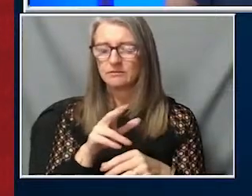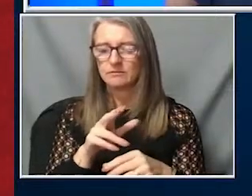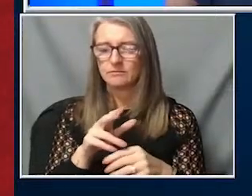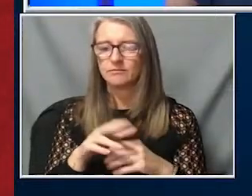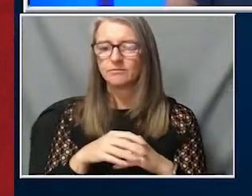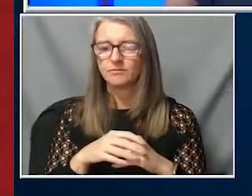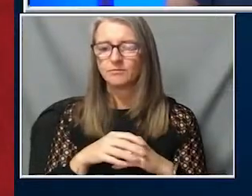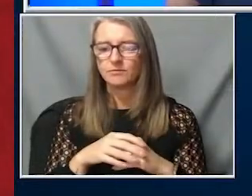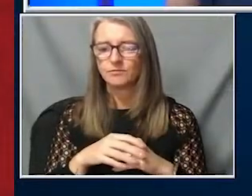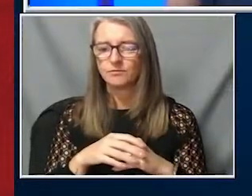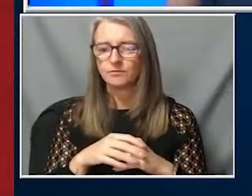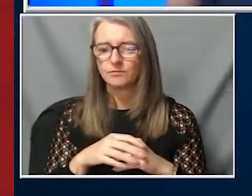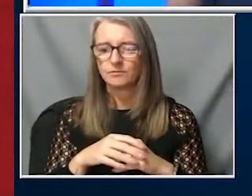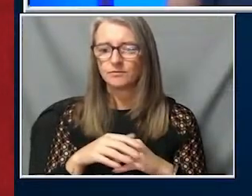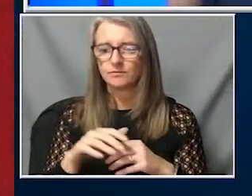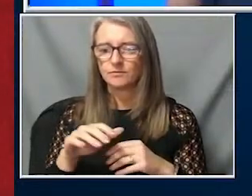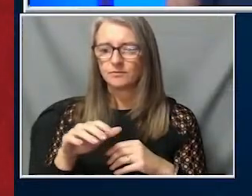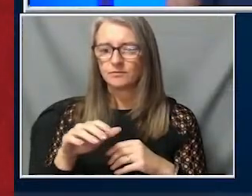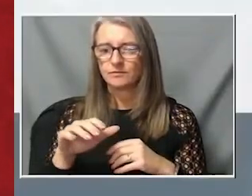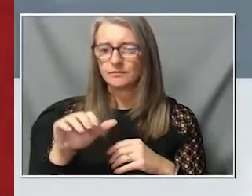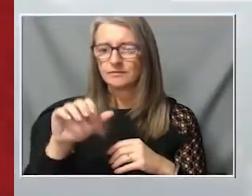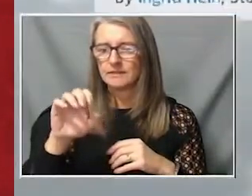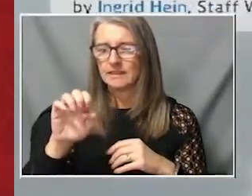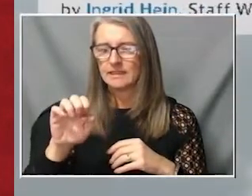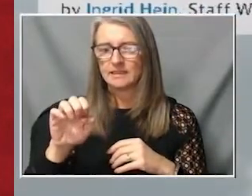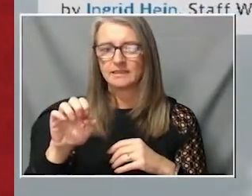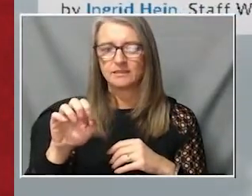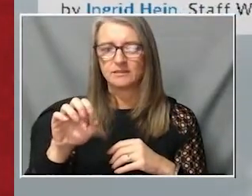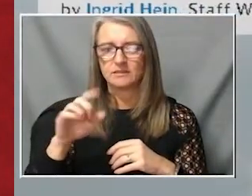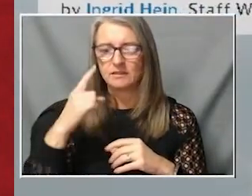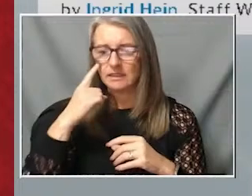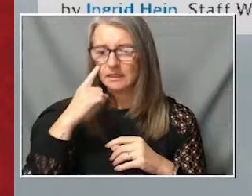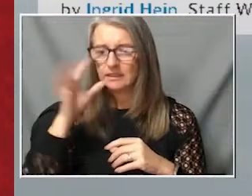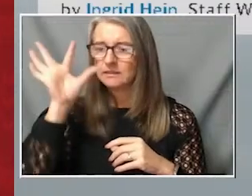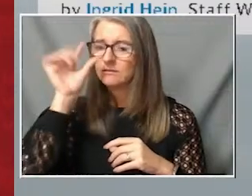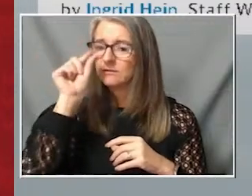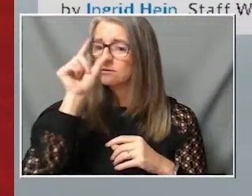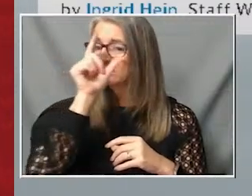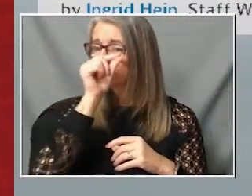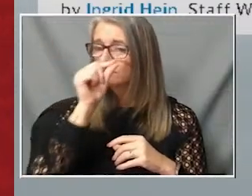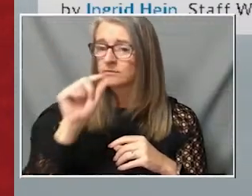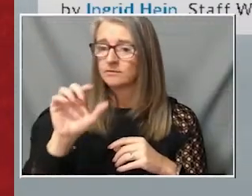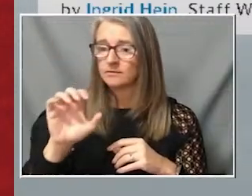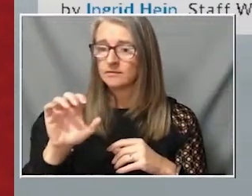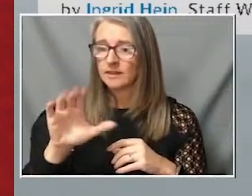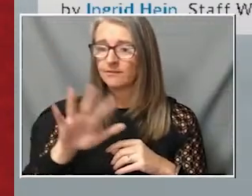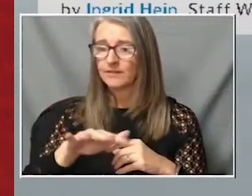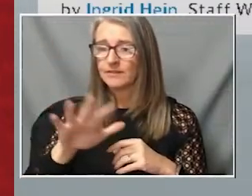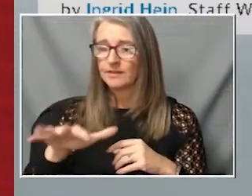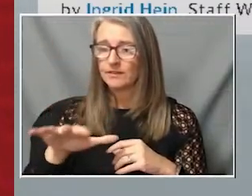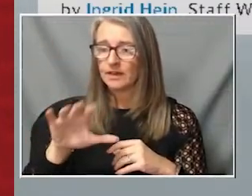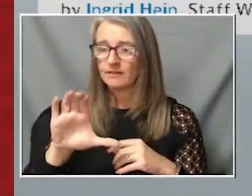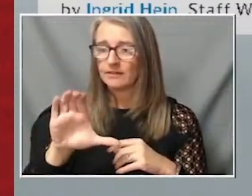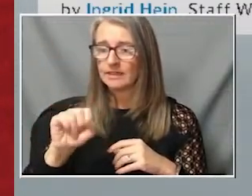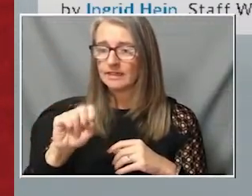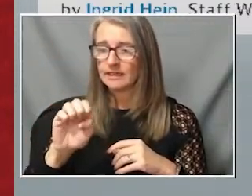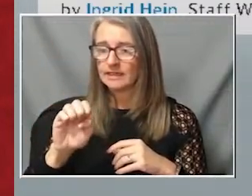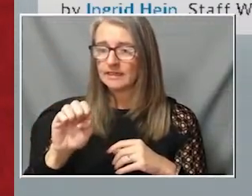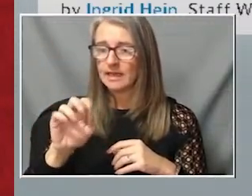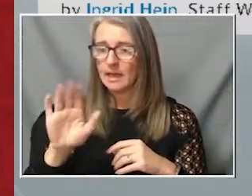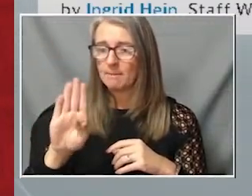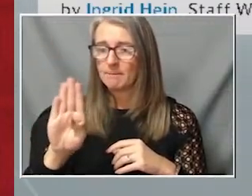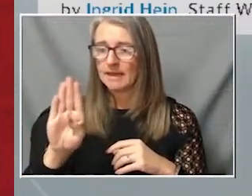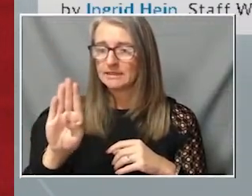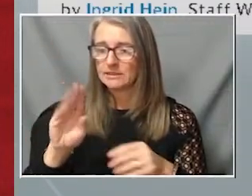artificial tears. The brand is EzraCare artificial tears. The CDC found at least 55 cases where a bacteria in the